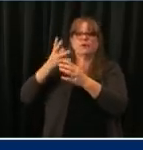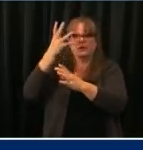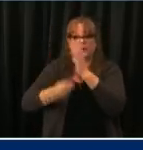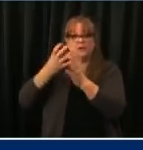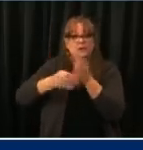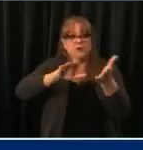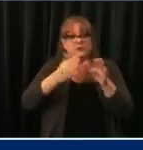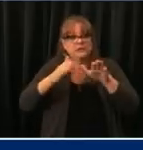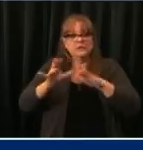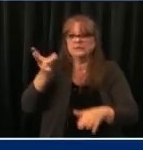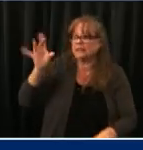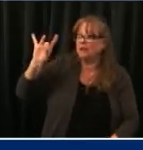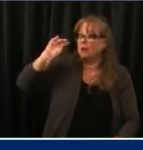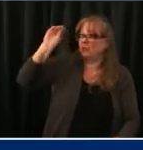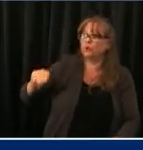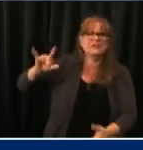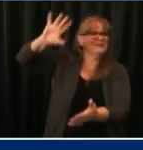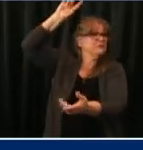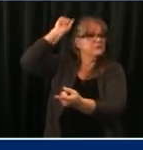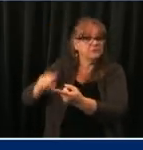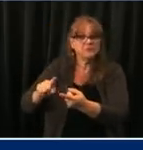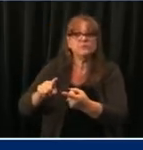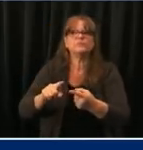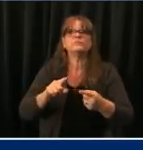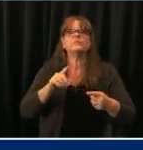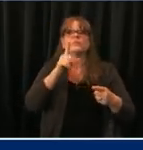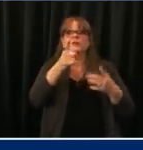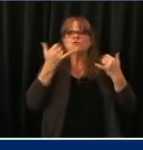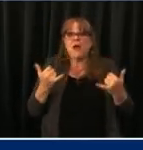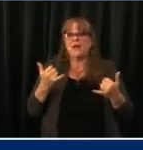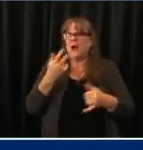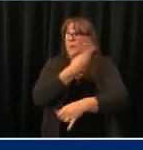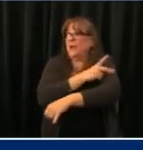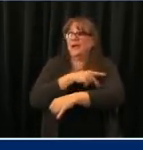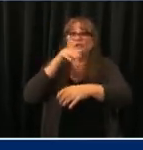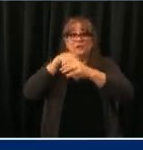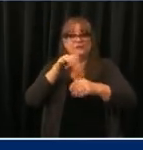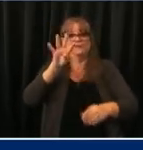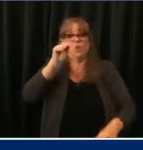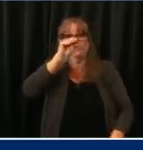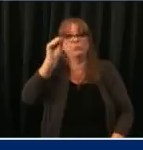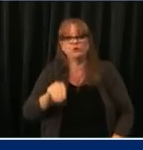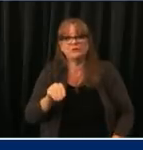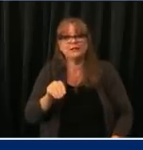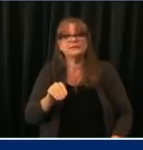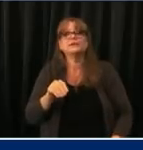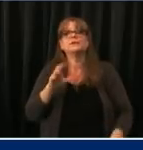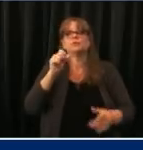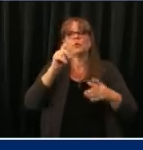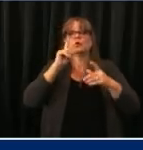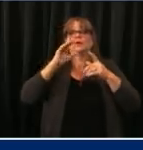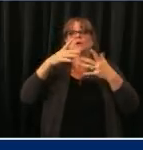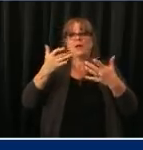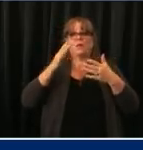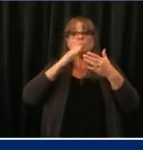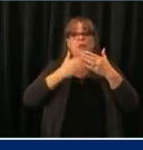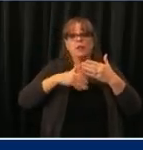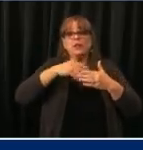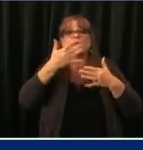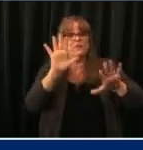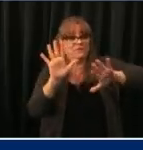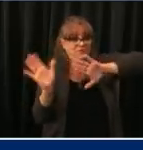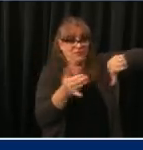40%. During that time, we will also be able to cover many of the people aged 65 and up and also ensure that our schools are able to continue